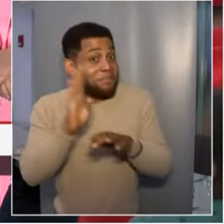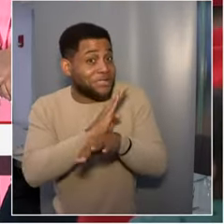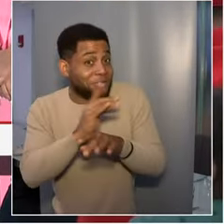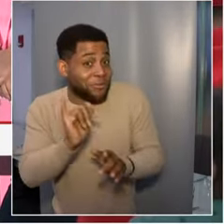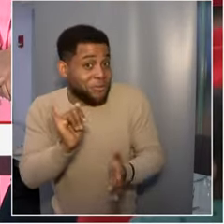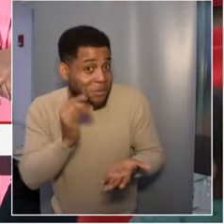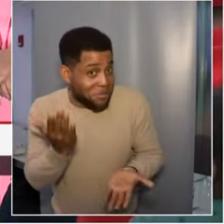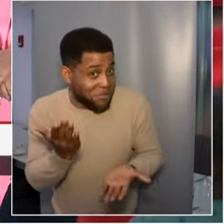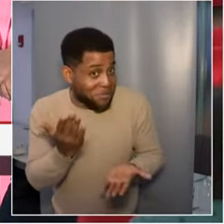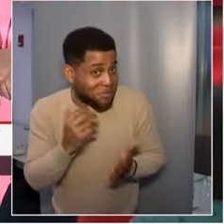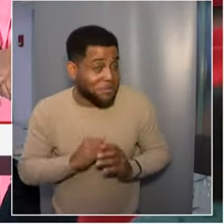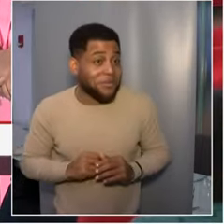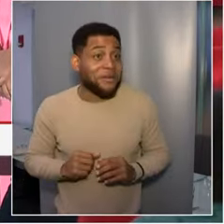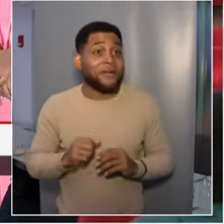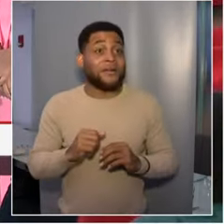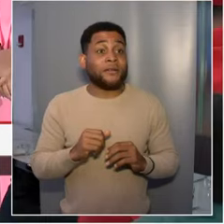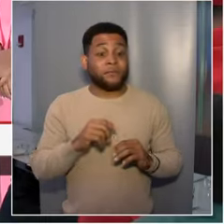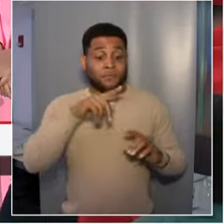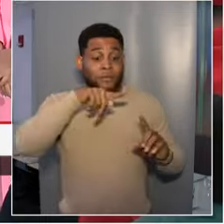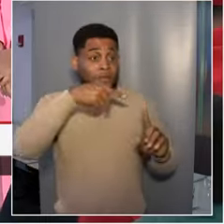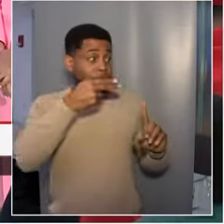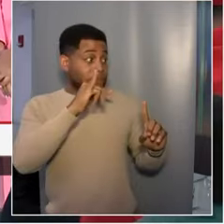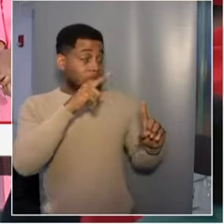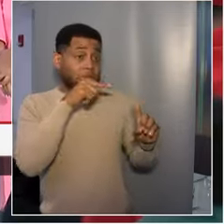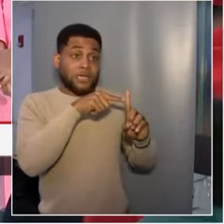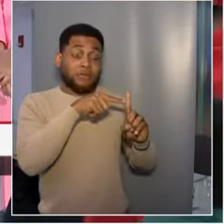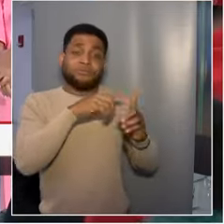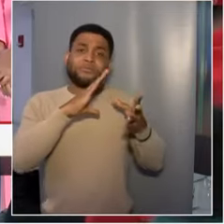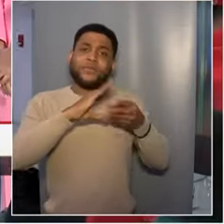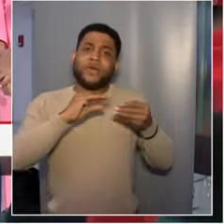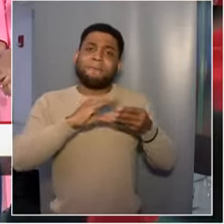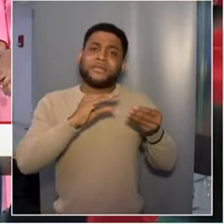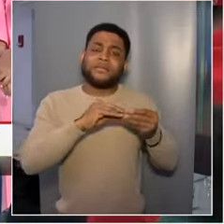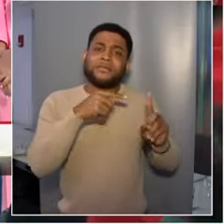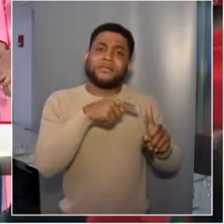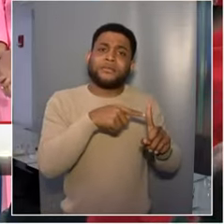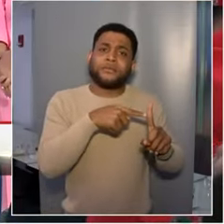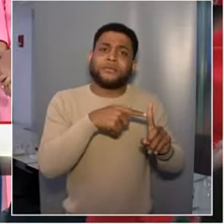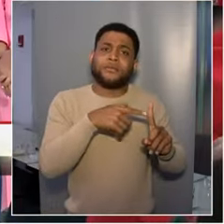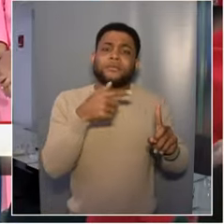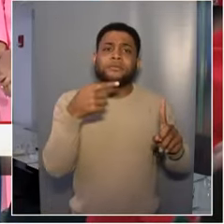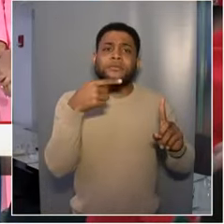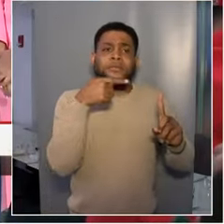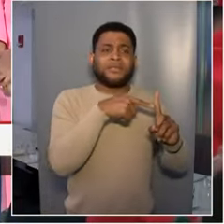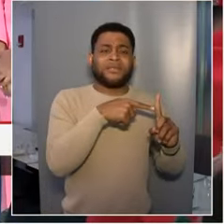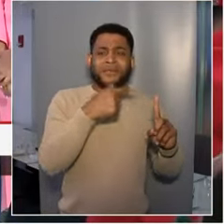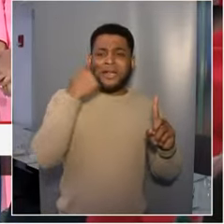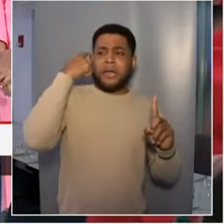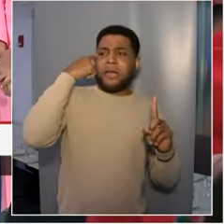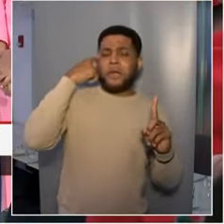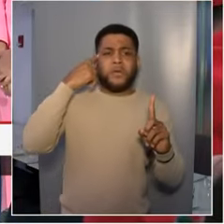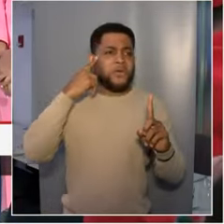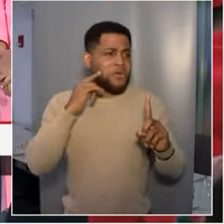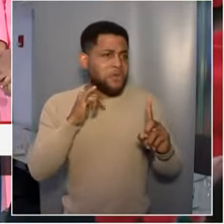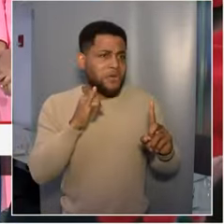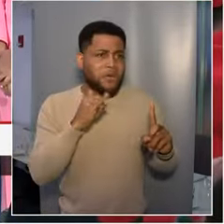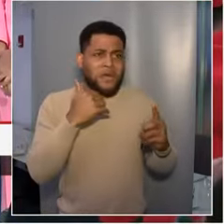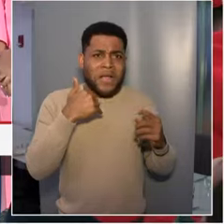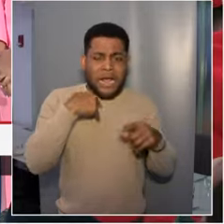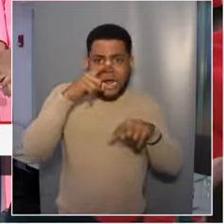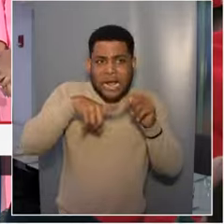the comment, which I said, I never thought you could say this, but you need to make T-shirts